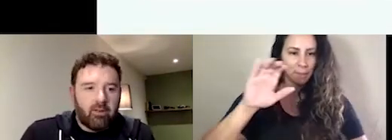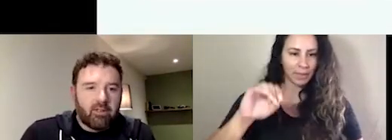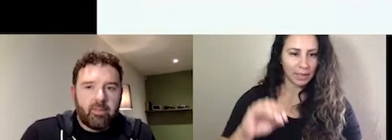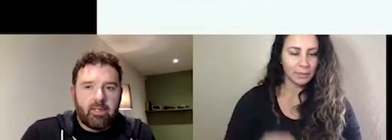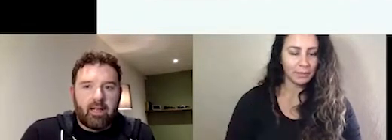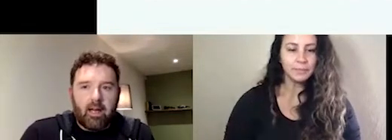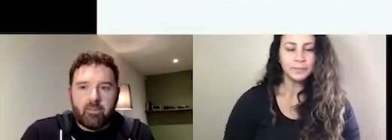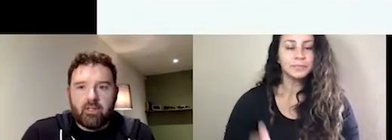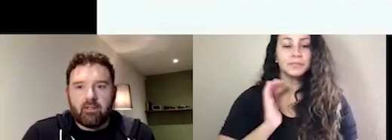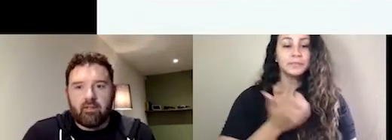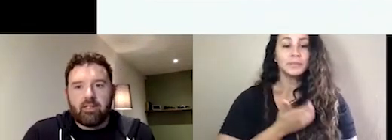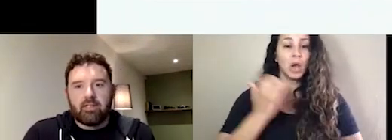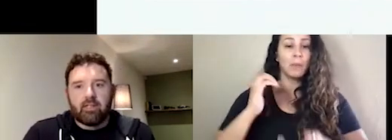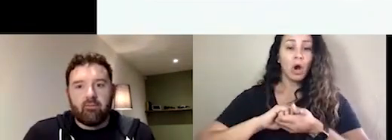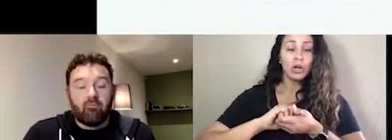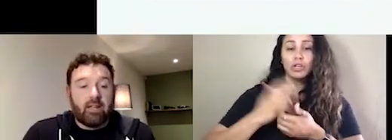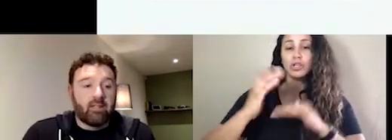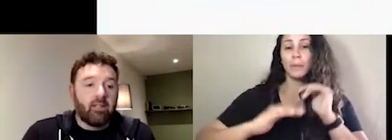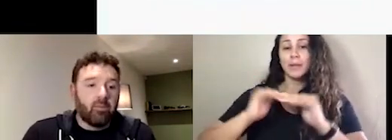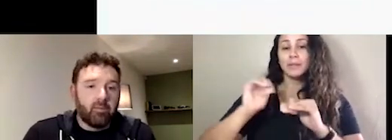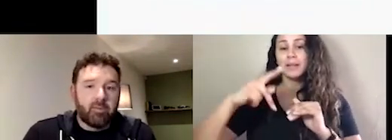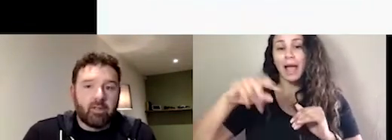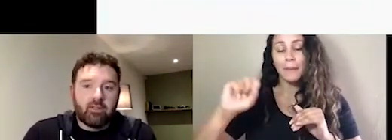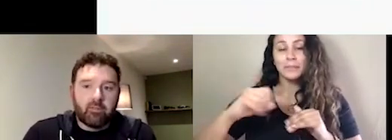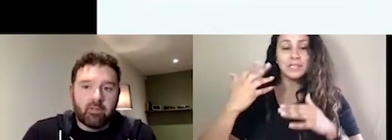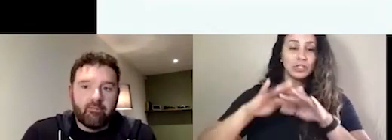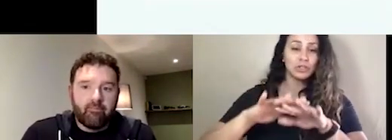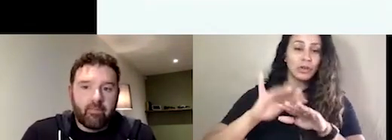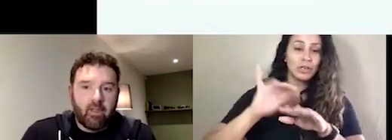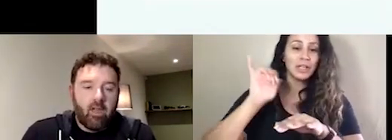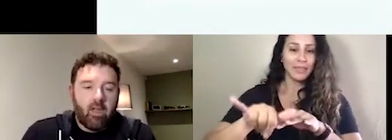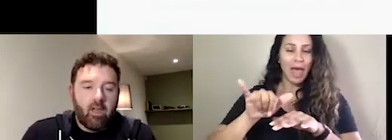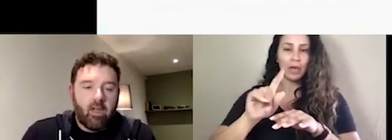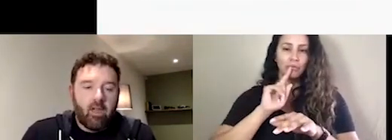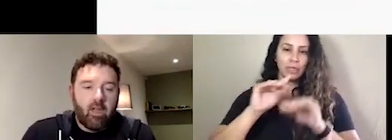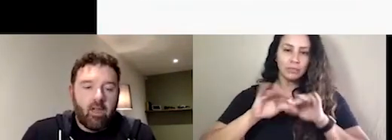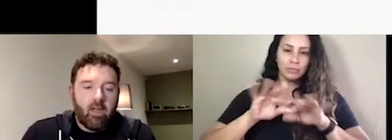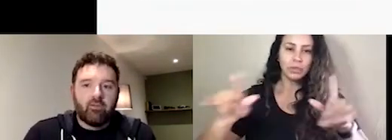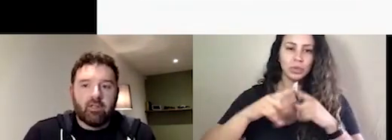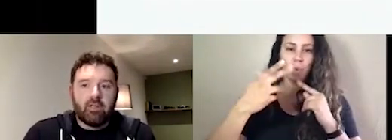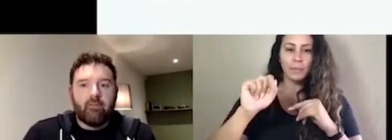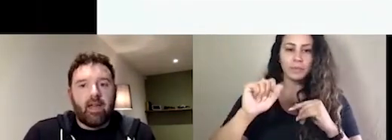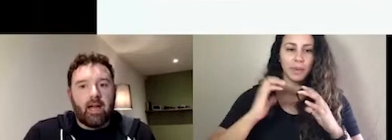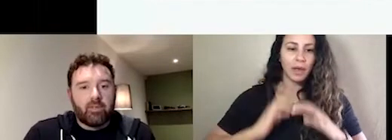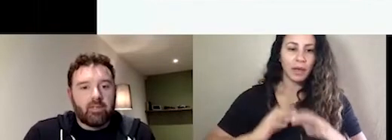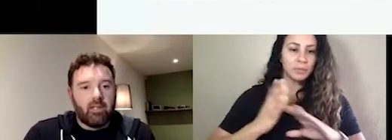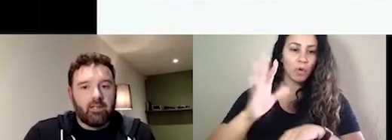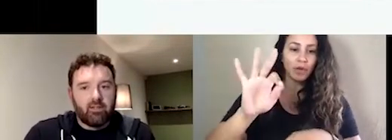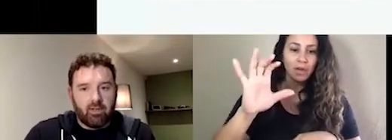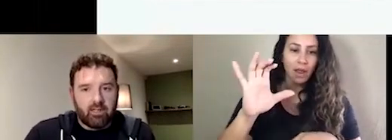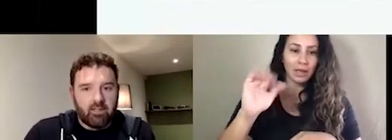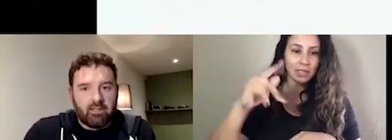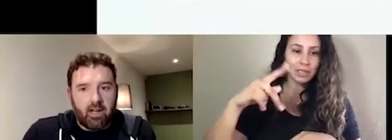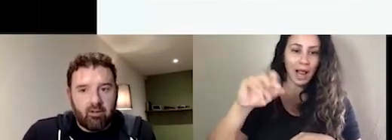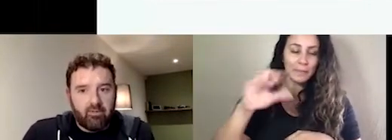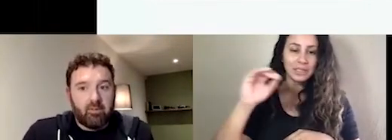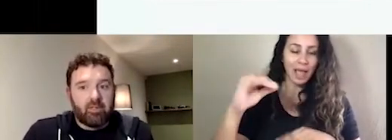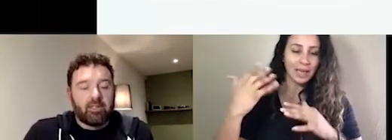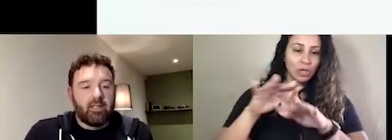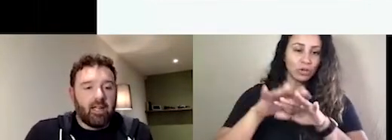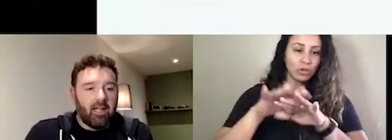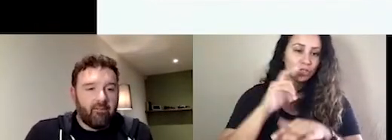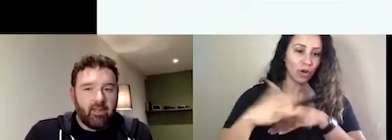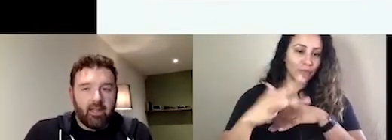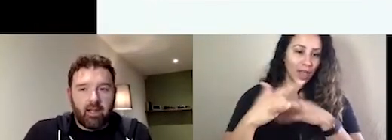App partners are building apps and integrations that resonate with HubSpot customers. Over 900 apps and integrations are